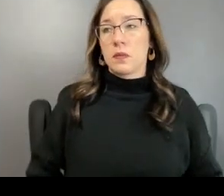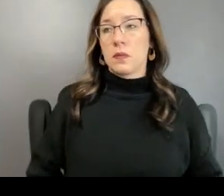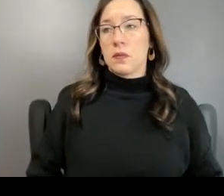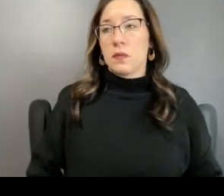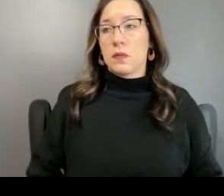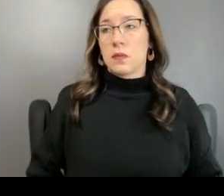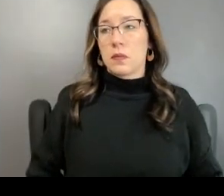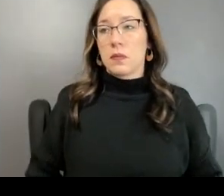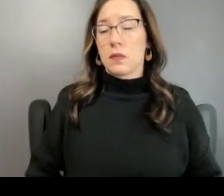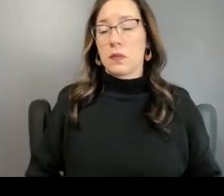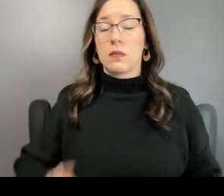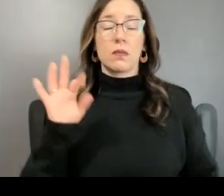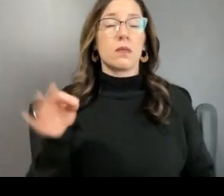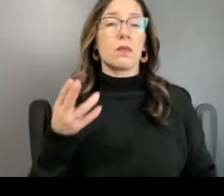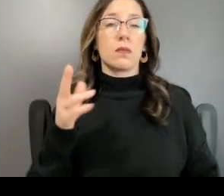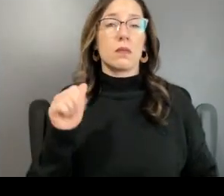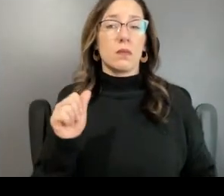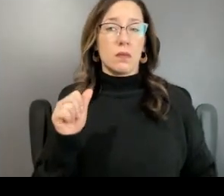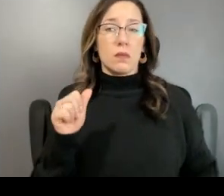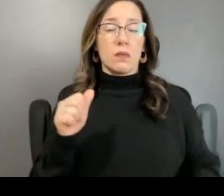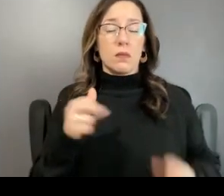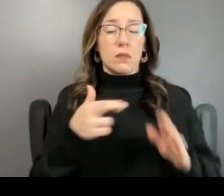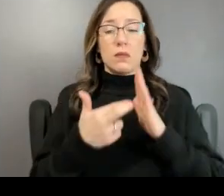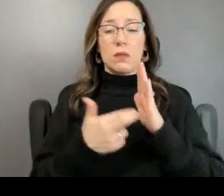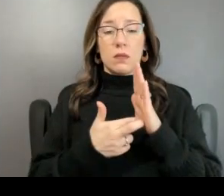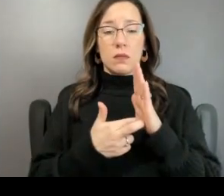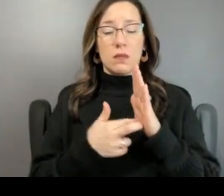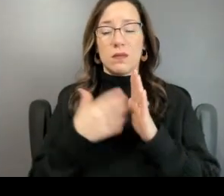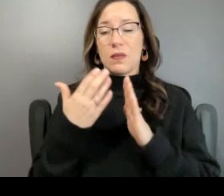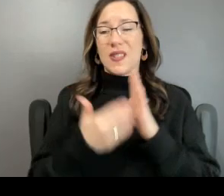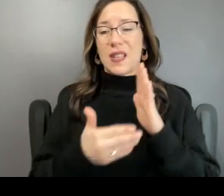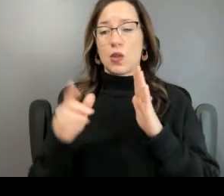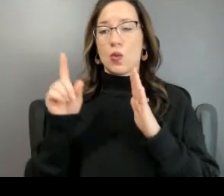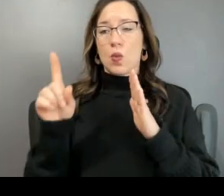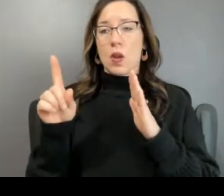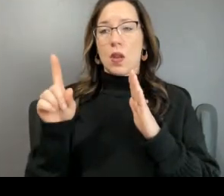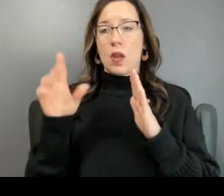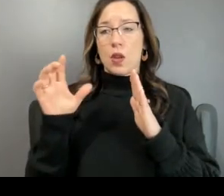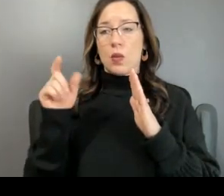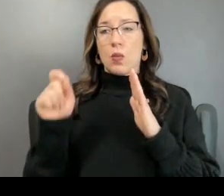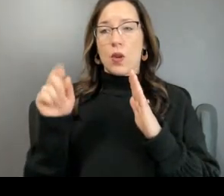The Fair Housing Accessibility Guidelines, section